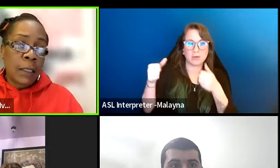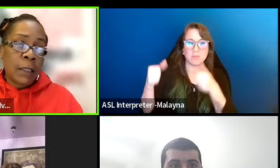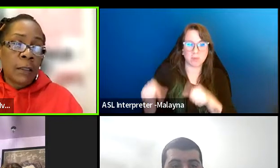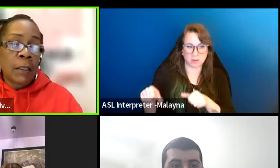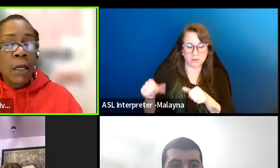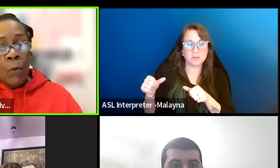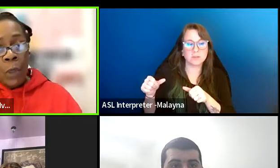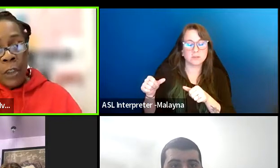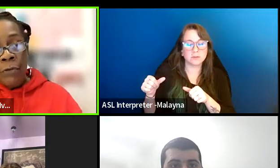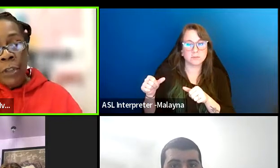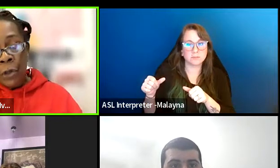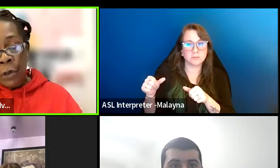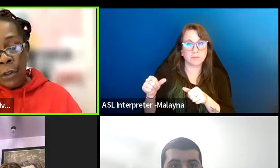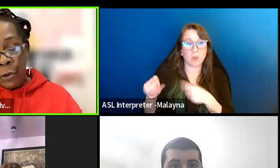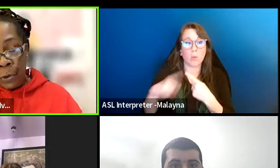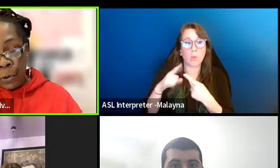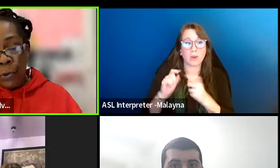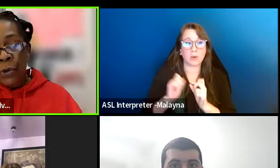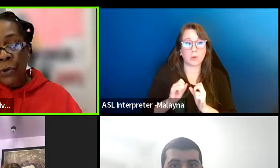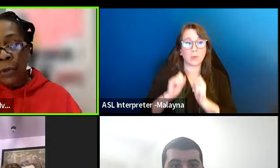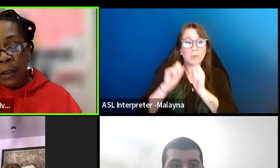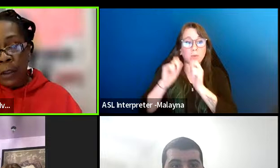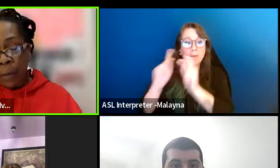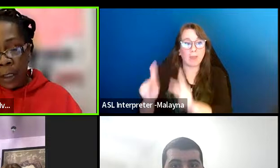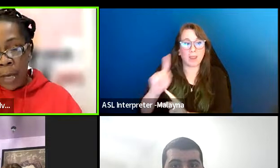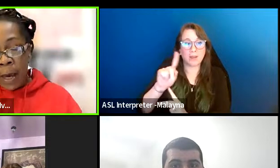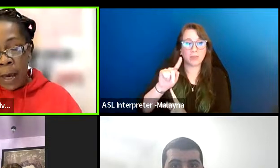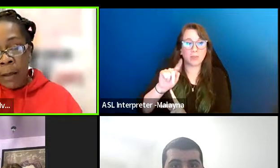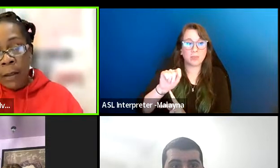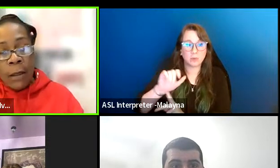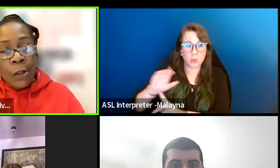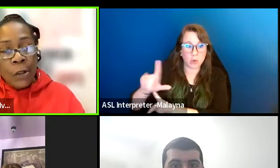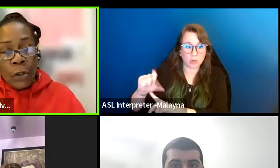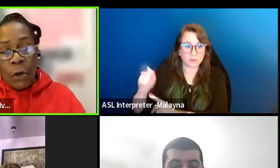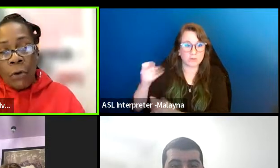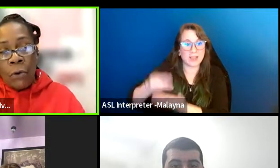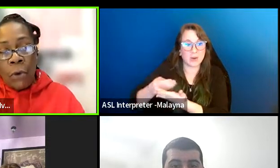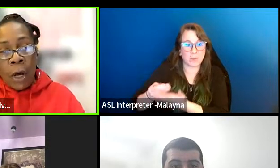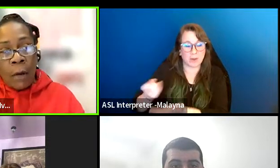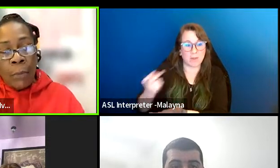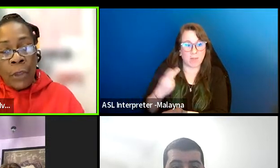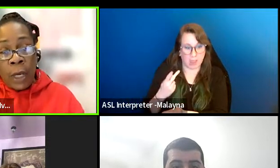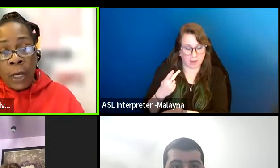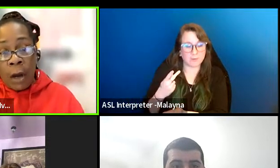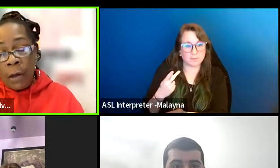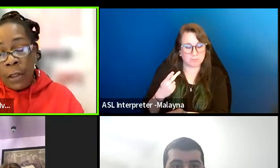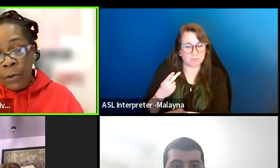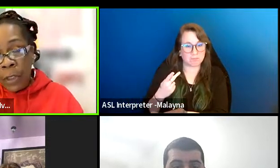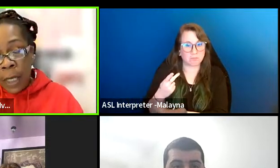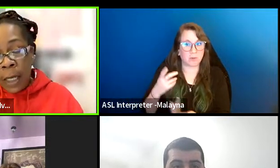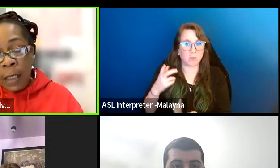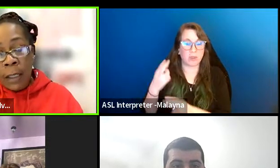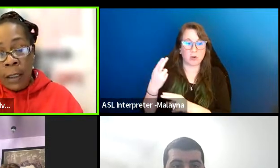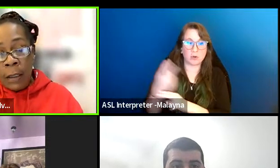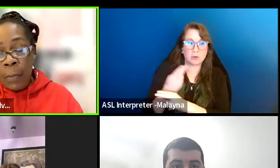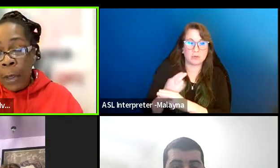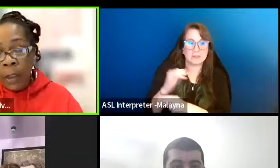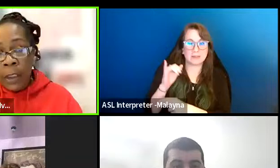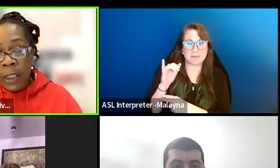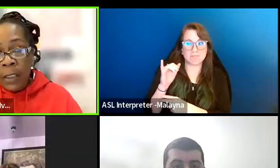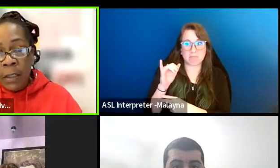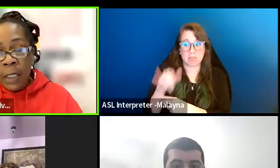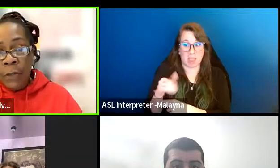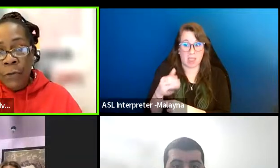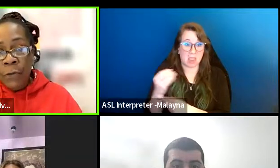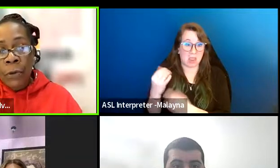And then when you return the tools, you get the money back. So they are using that and